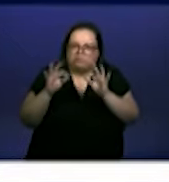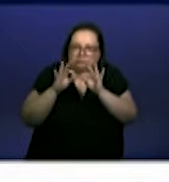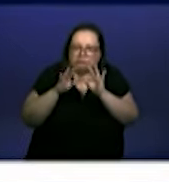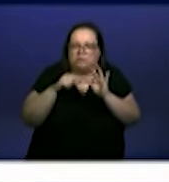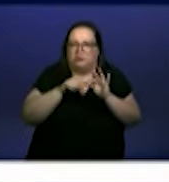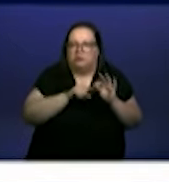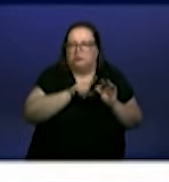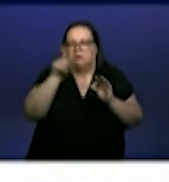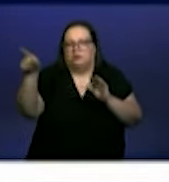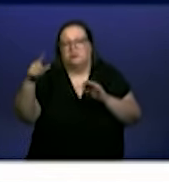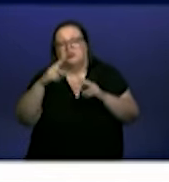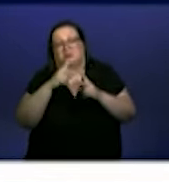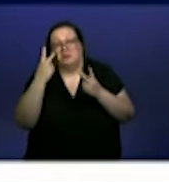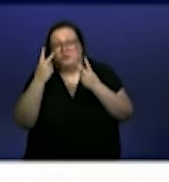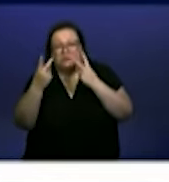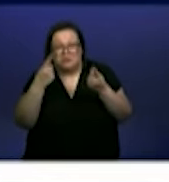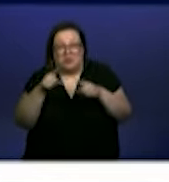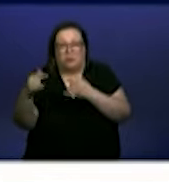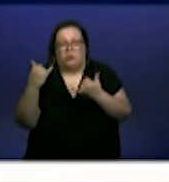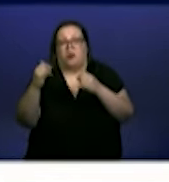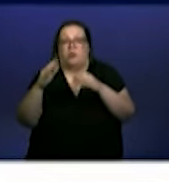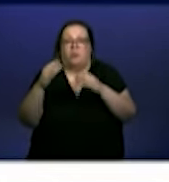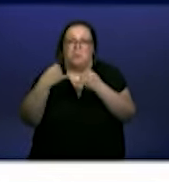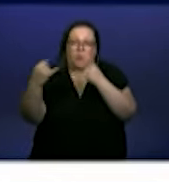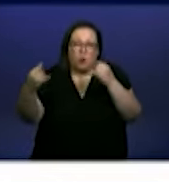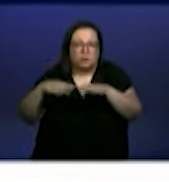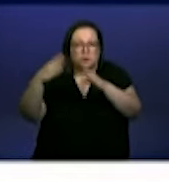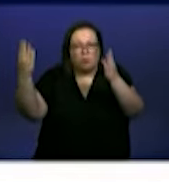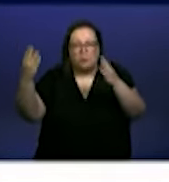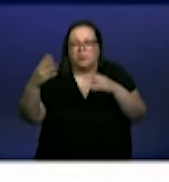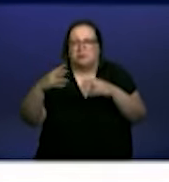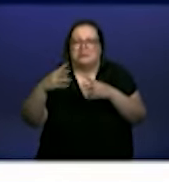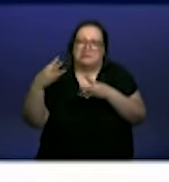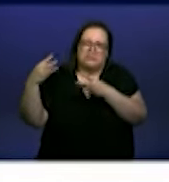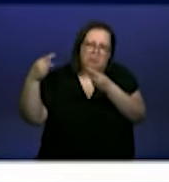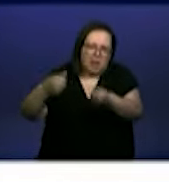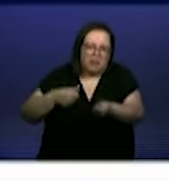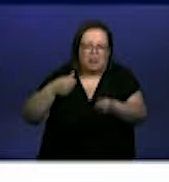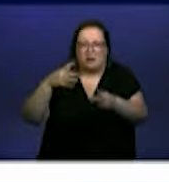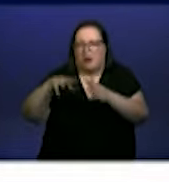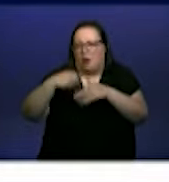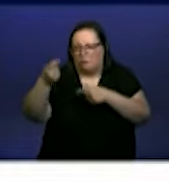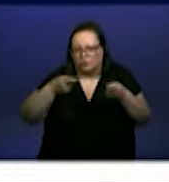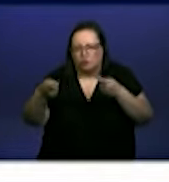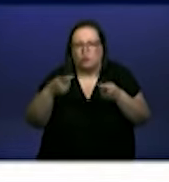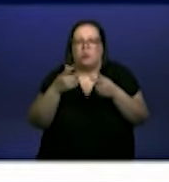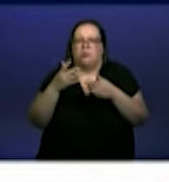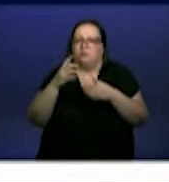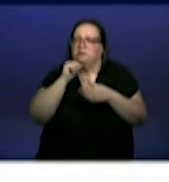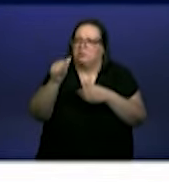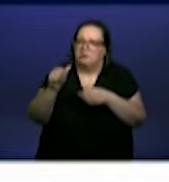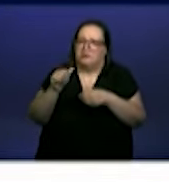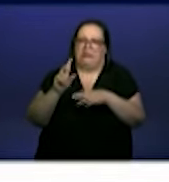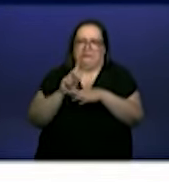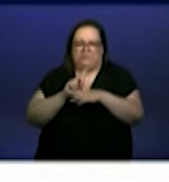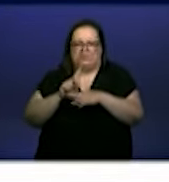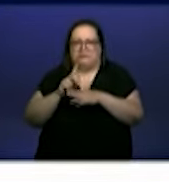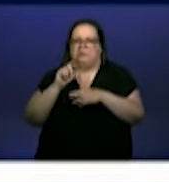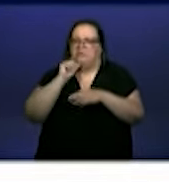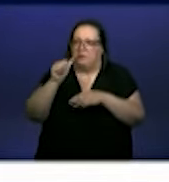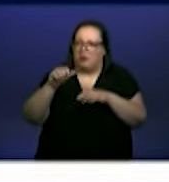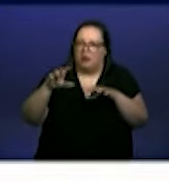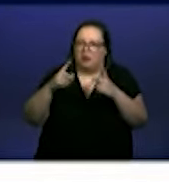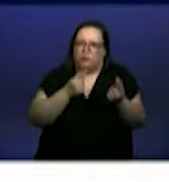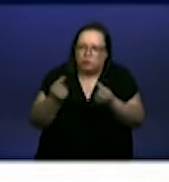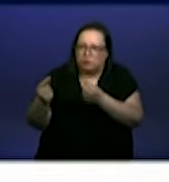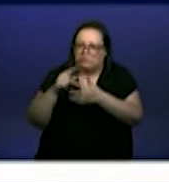with open borders, with out-of-control spending, with a lack of discipline, and with a lack of getting things done. And none of those things